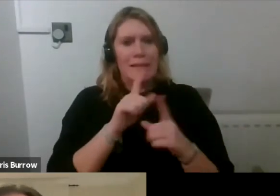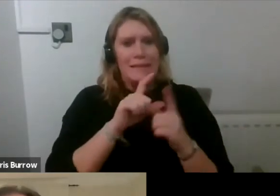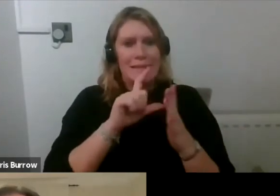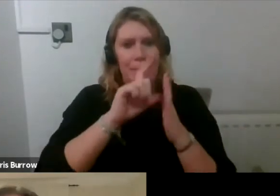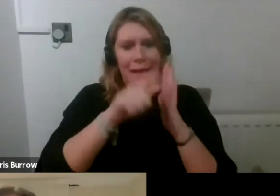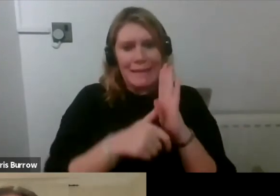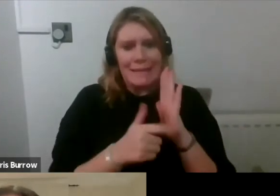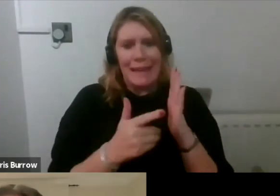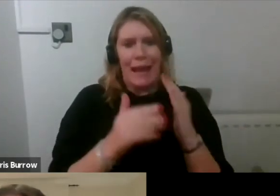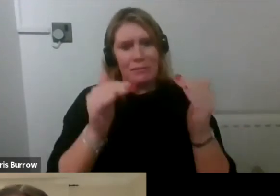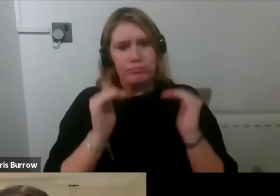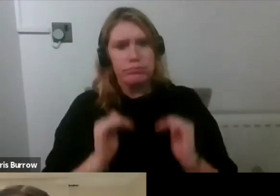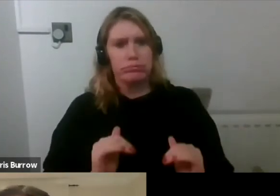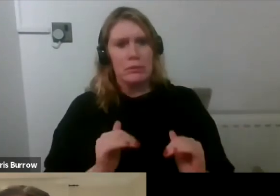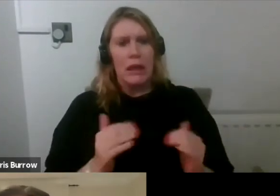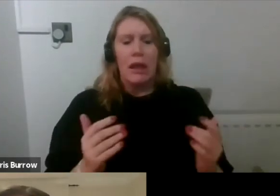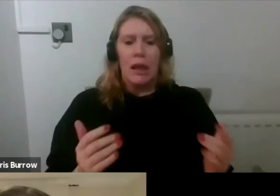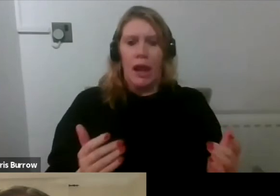in Action